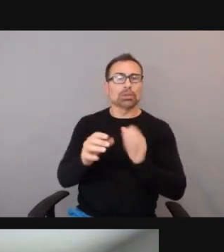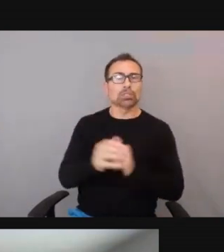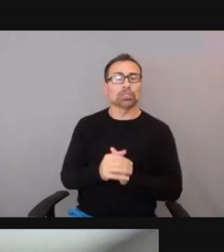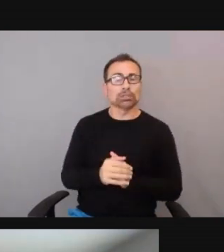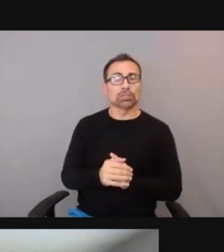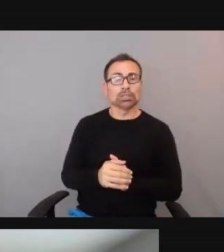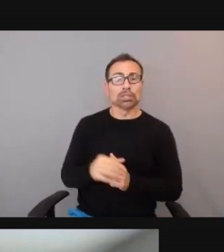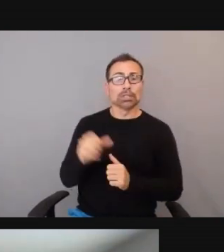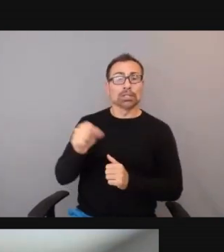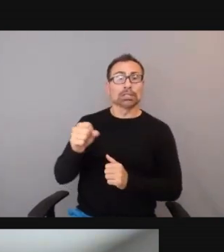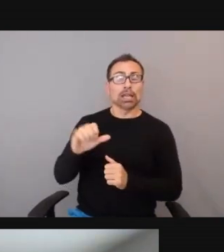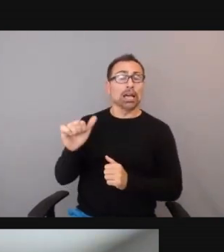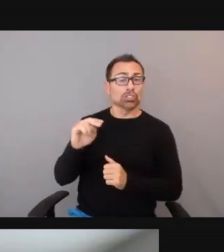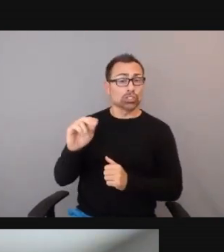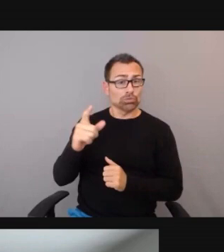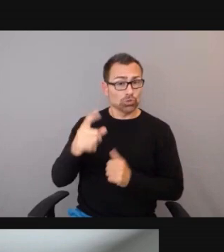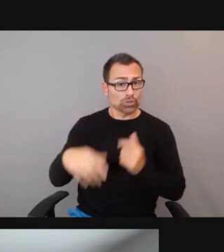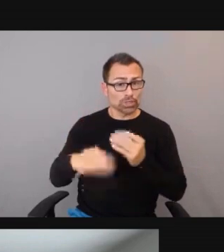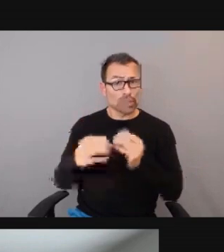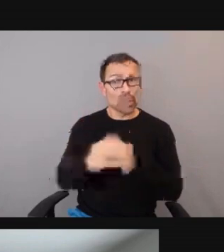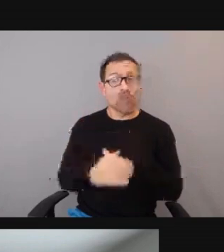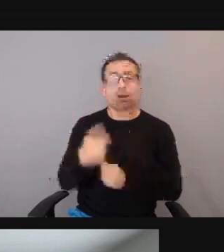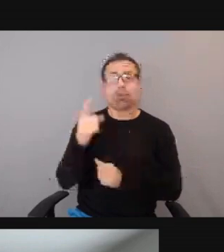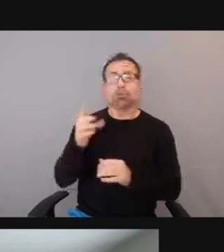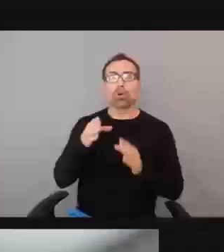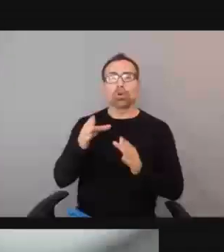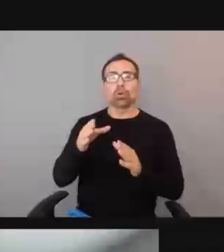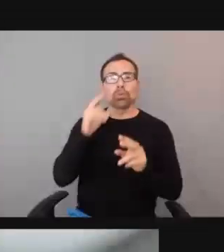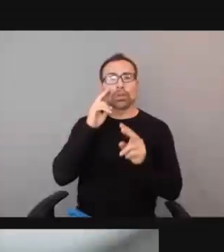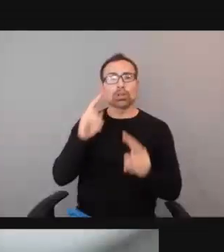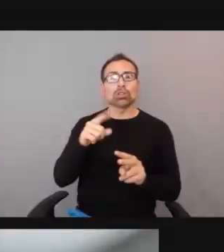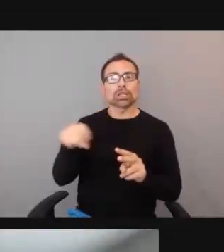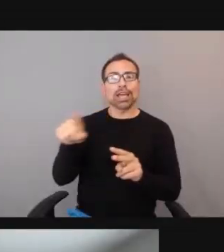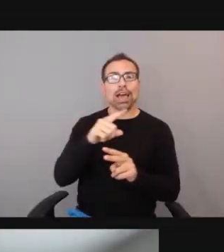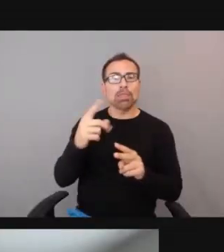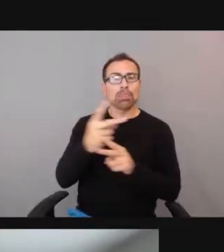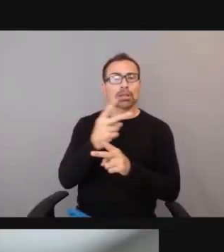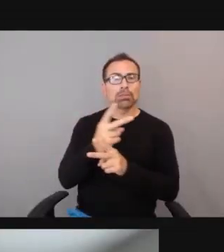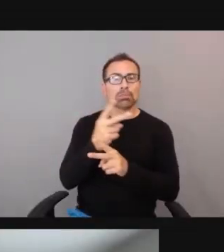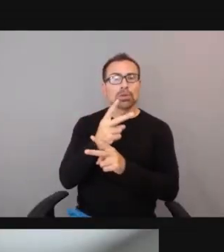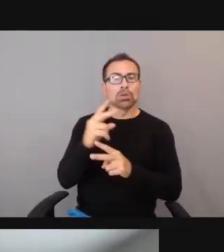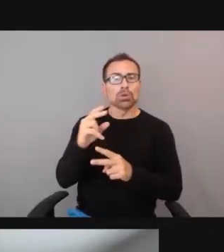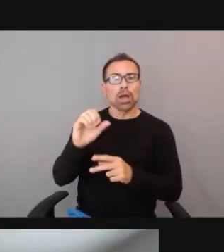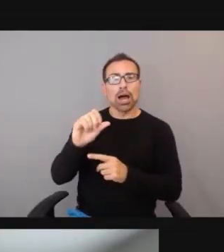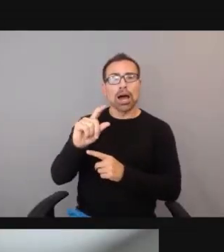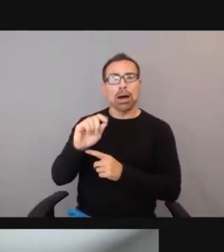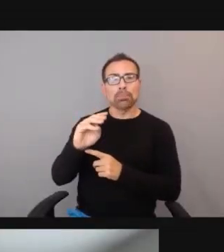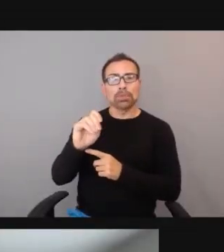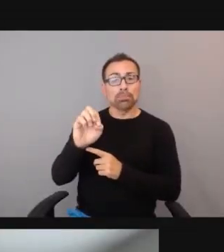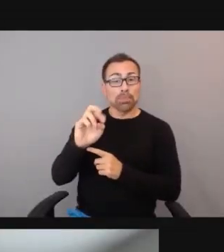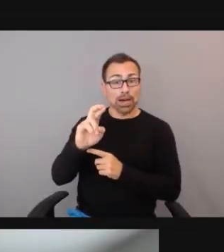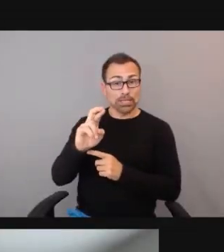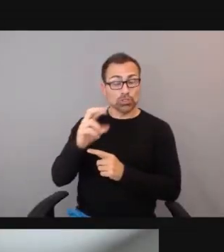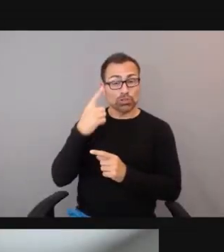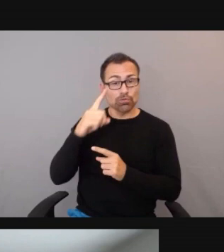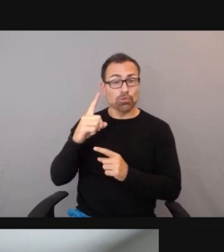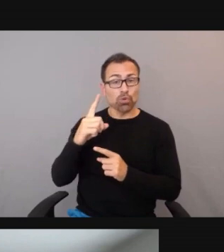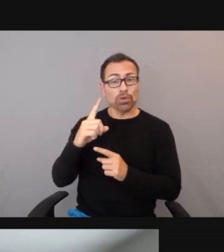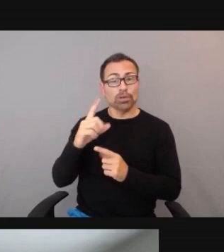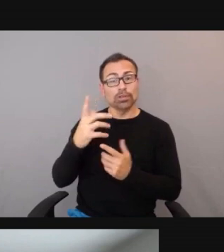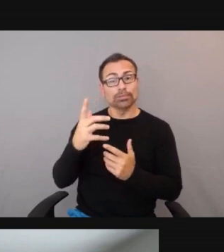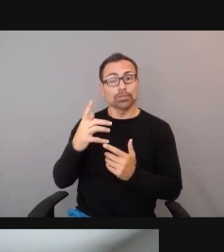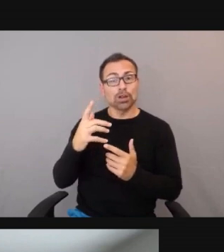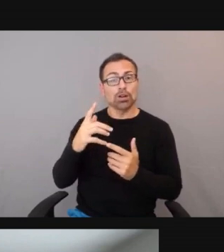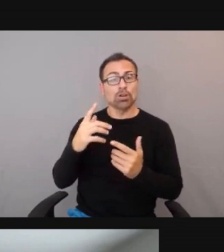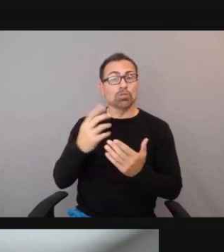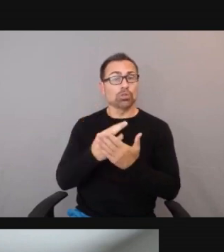here too. So one way to do would be to look at the compute optimizer as a resource. Another way would be, I